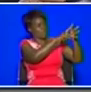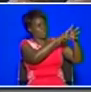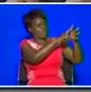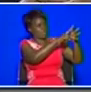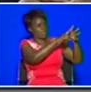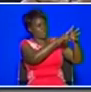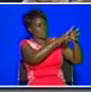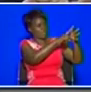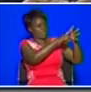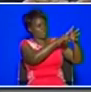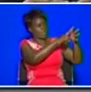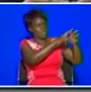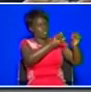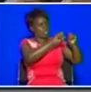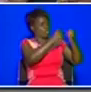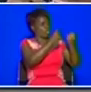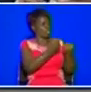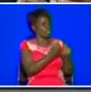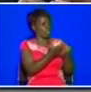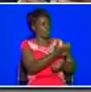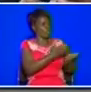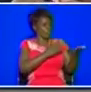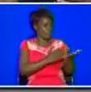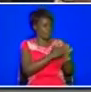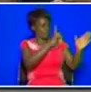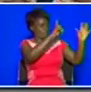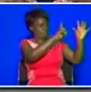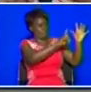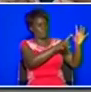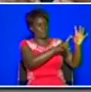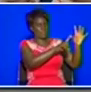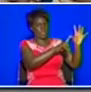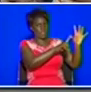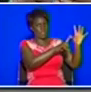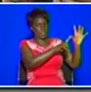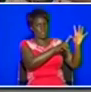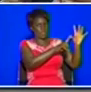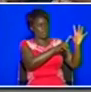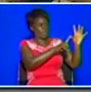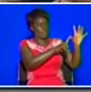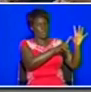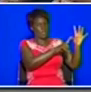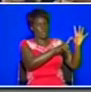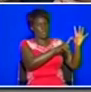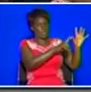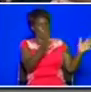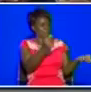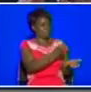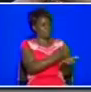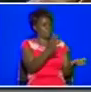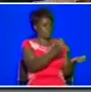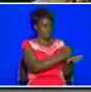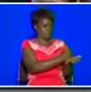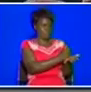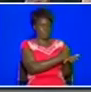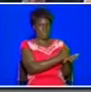says realizing socioeconomic rights. And the fifth one says economy. It talks about employment or whatever. So